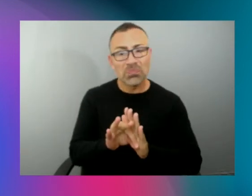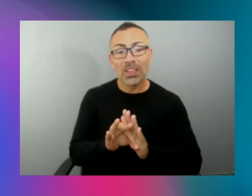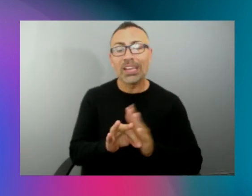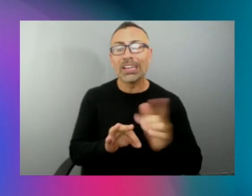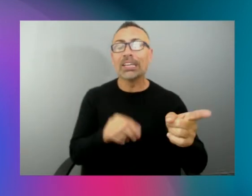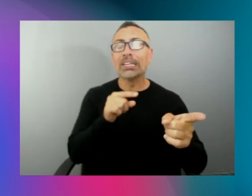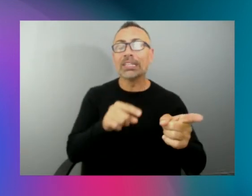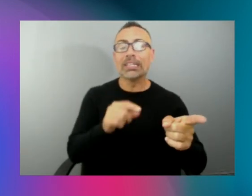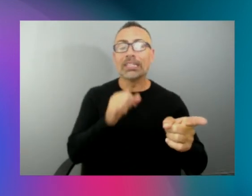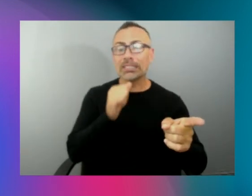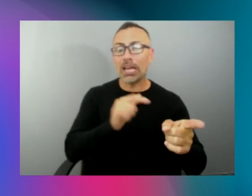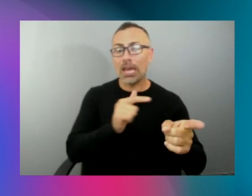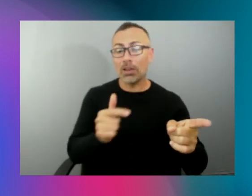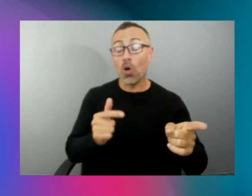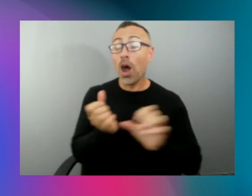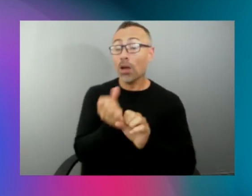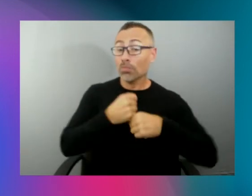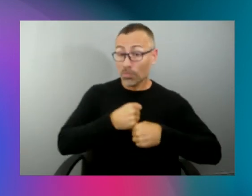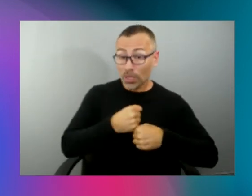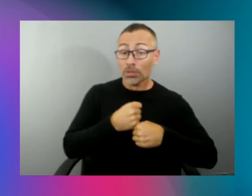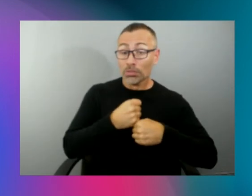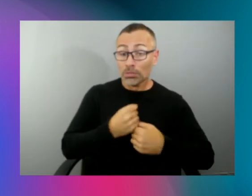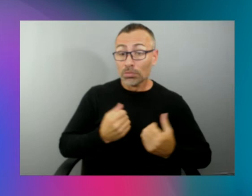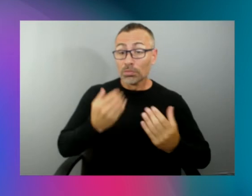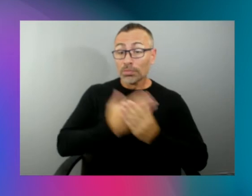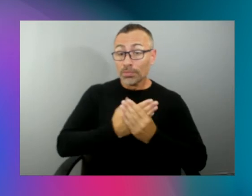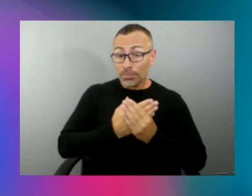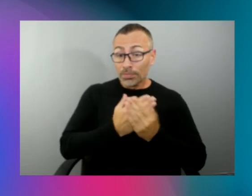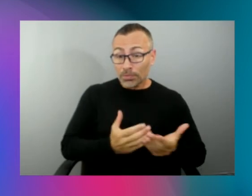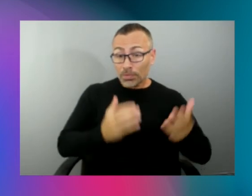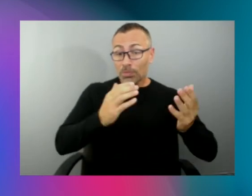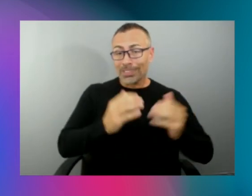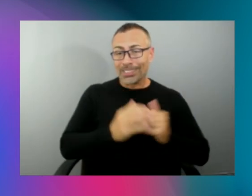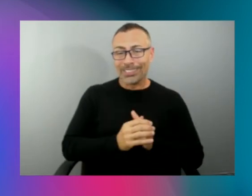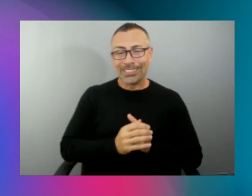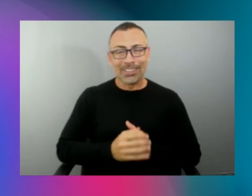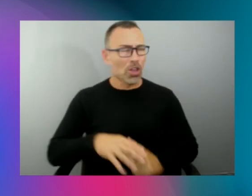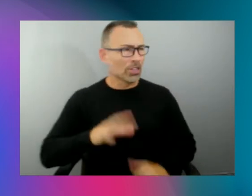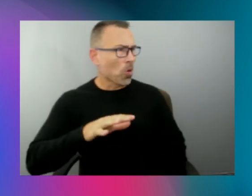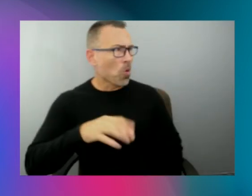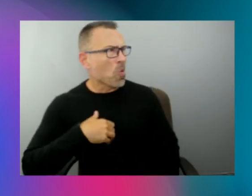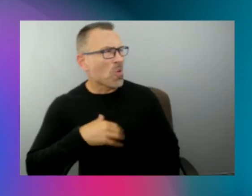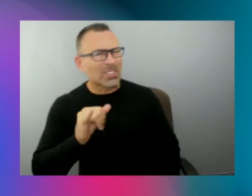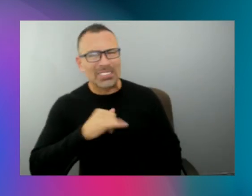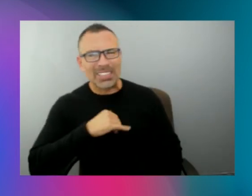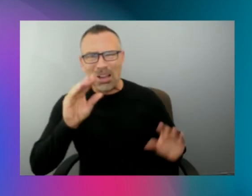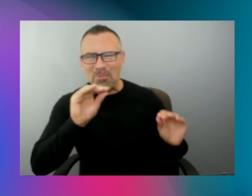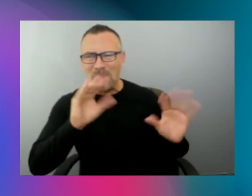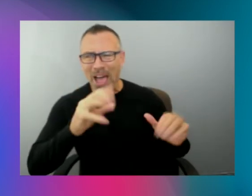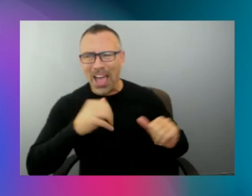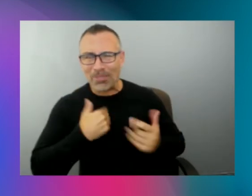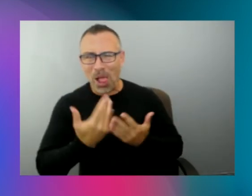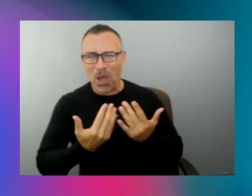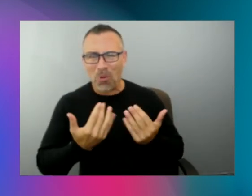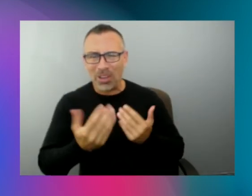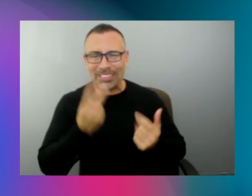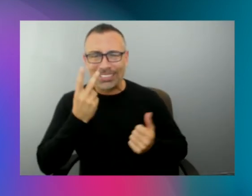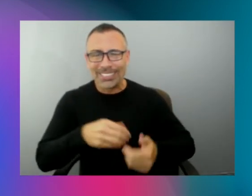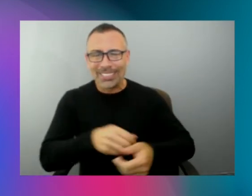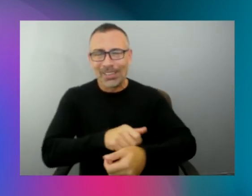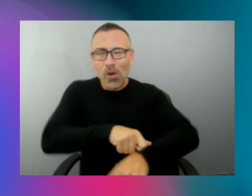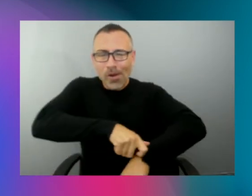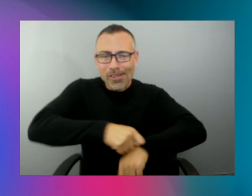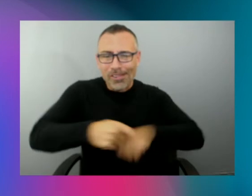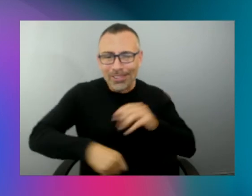created a bucket here. It's like a magic trick, you're like nothing up your sleeve. I created here. Now I'm coming down